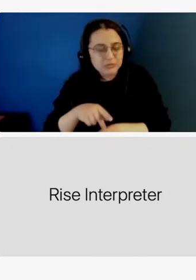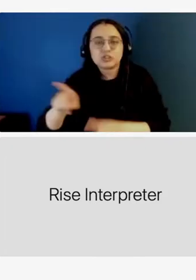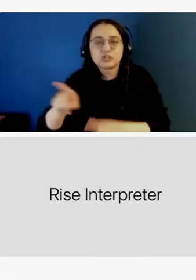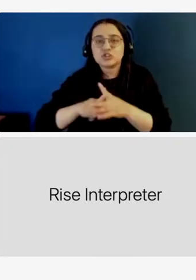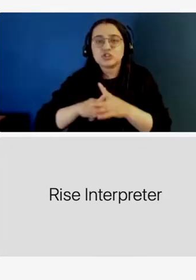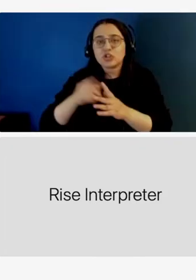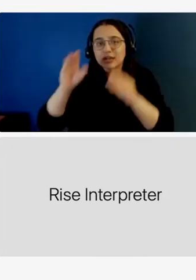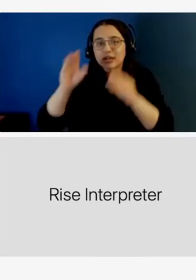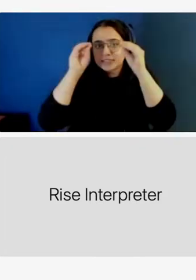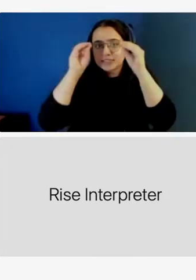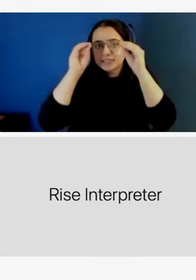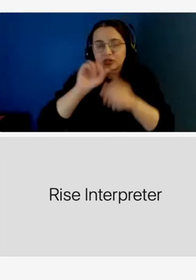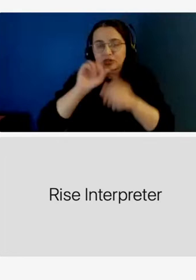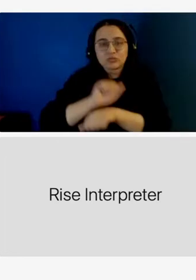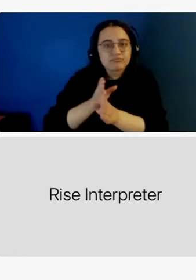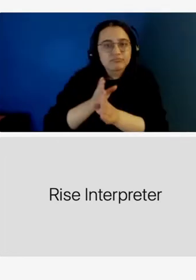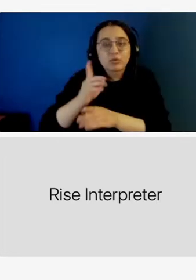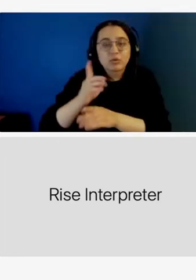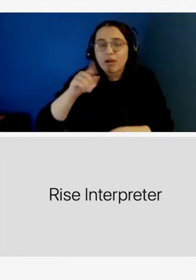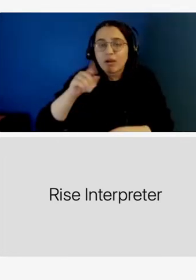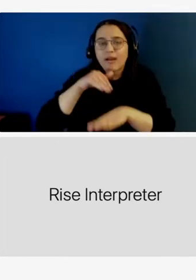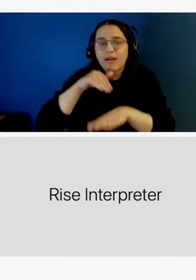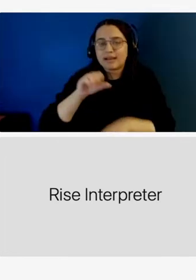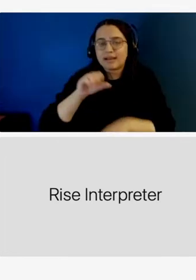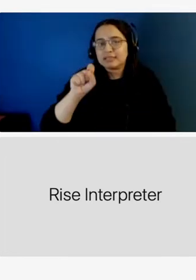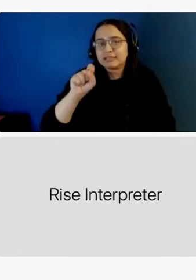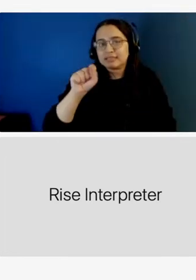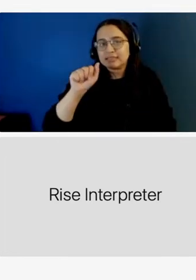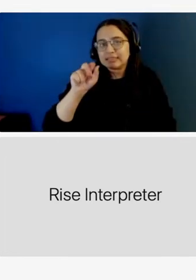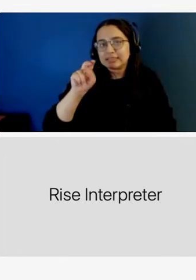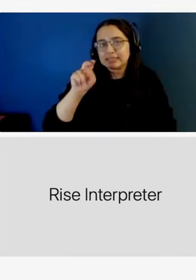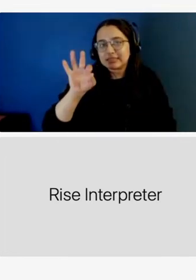was the last place that Jackie Robinson lived before he